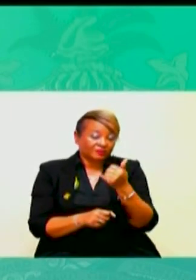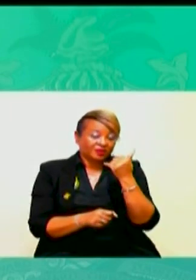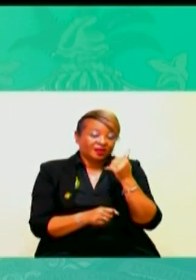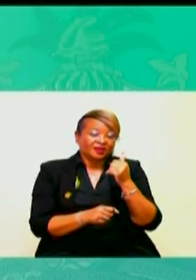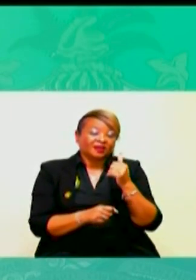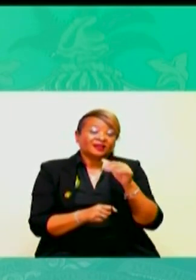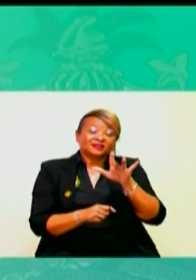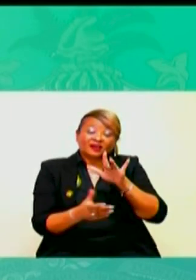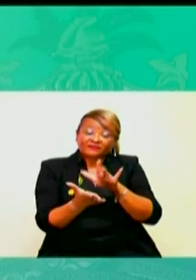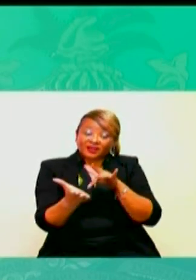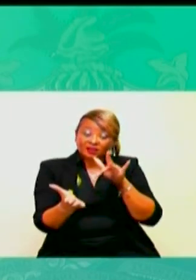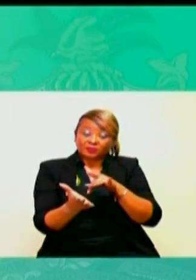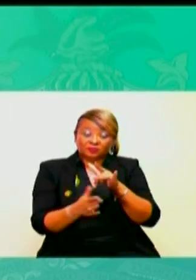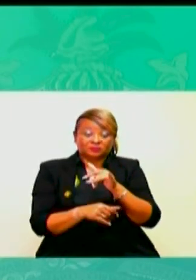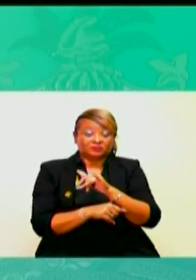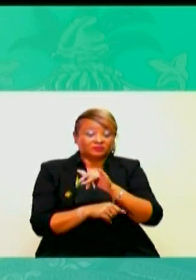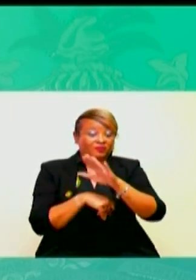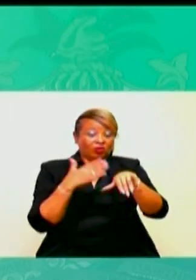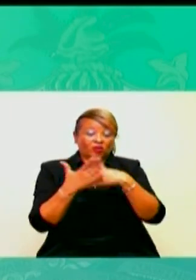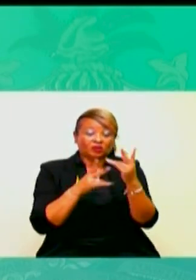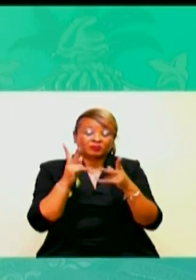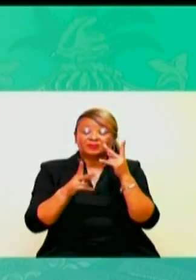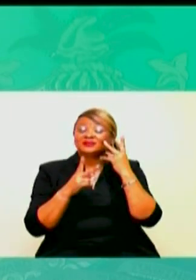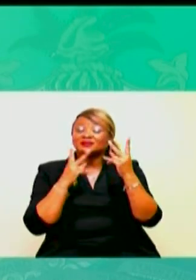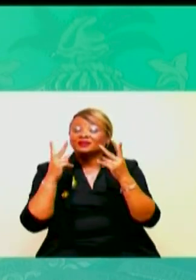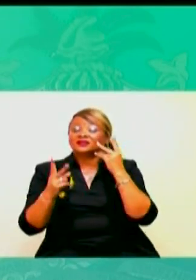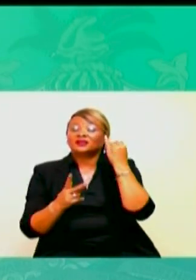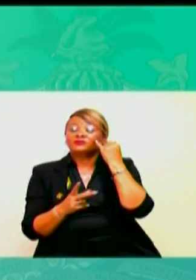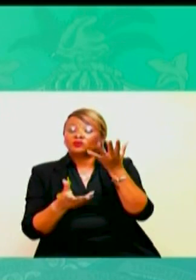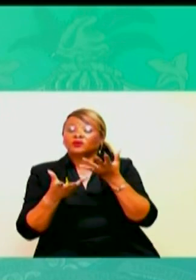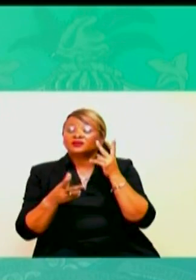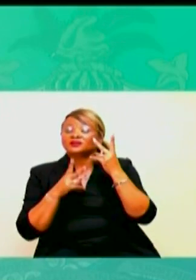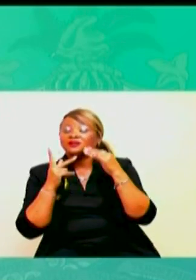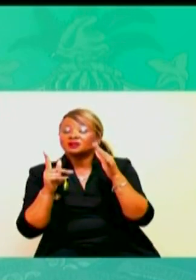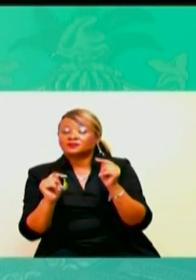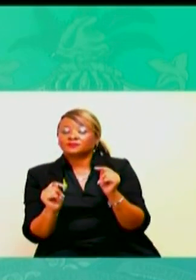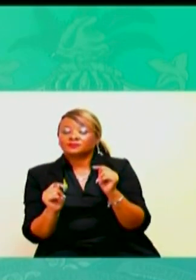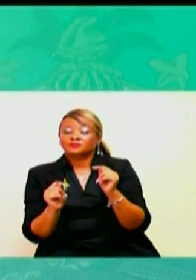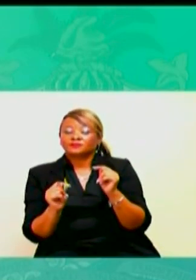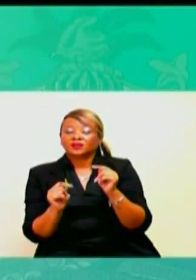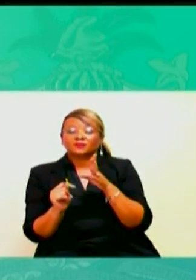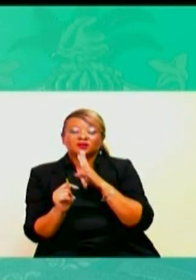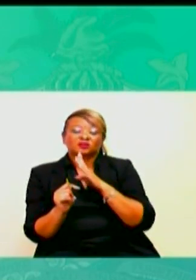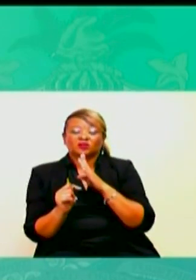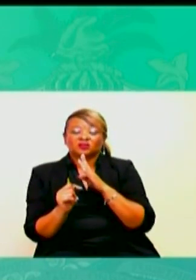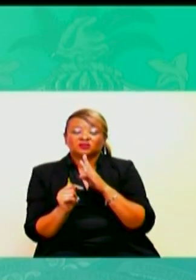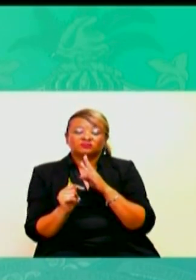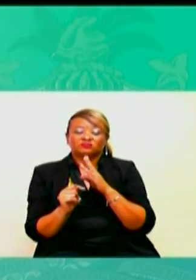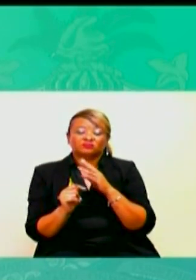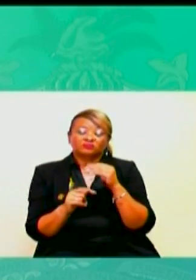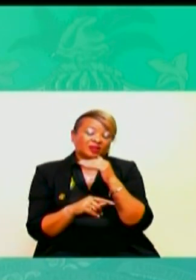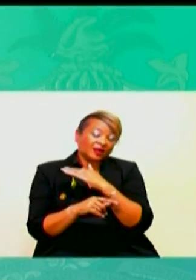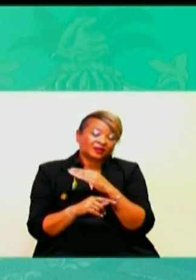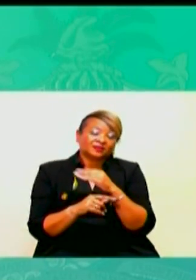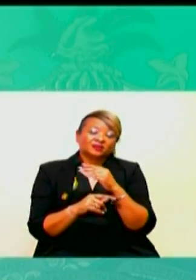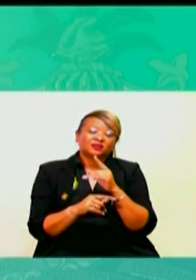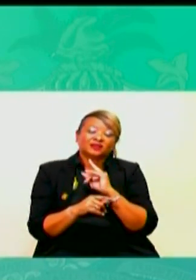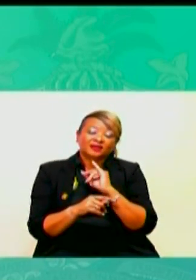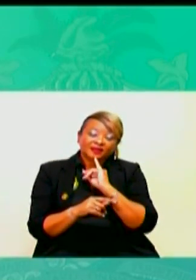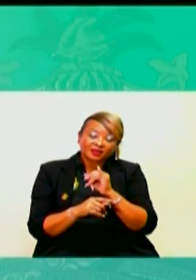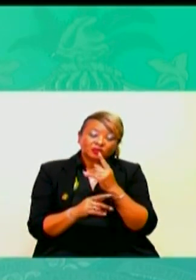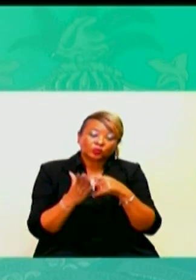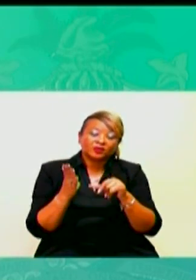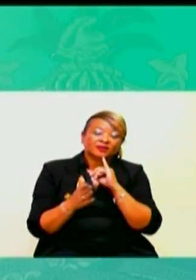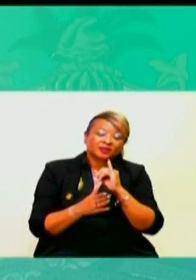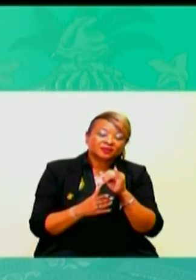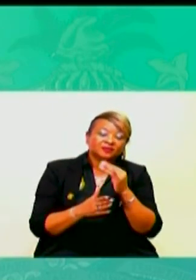entire population to see. Yes. All the prisons would be get. I ain't talking no puffs here today. That's a fact. That's what it is, what it is. It's